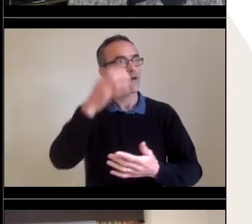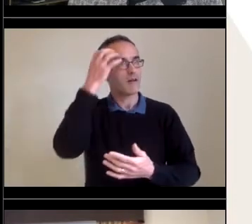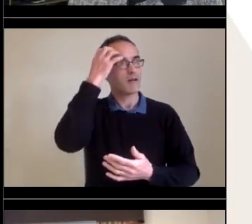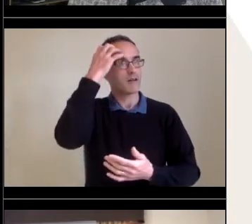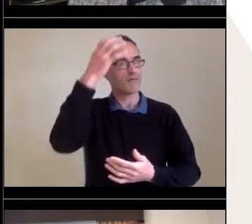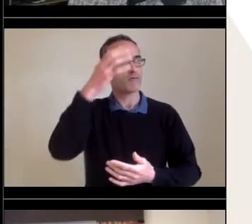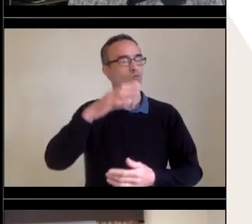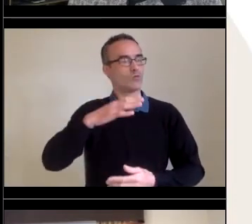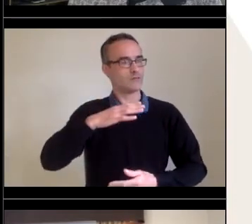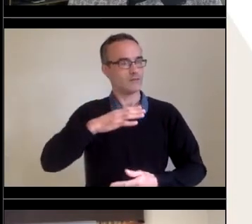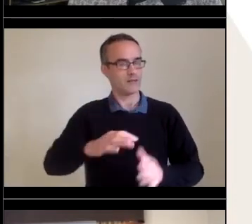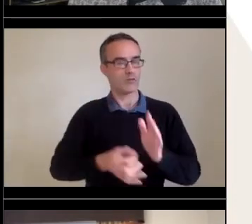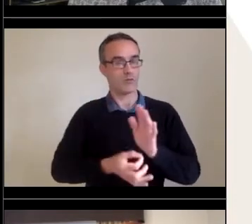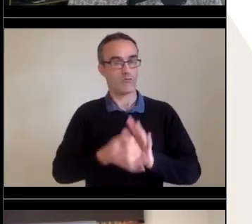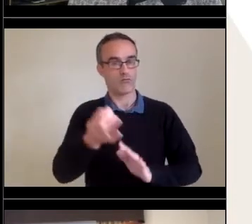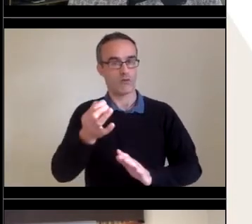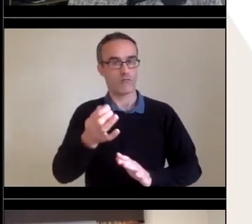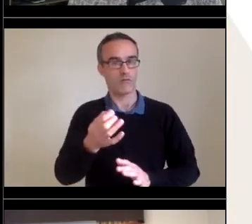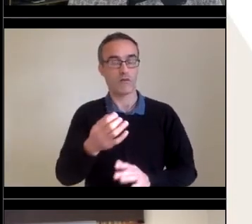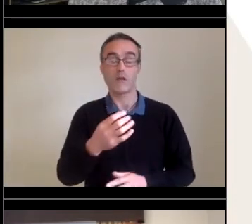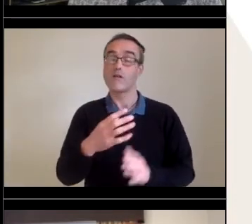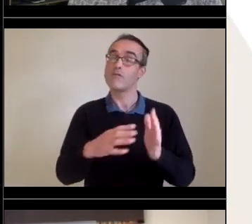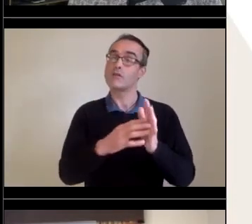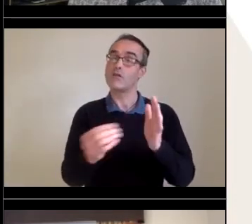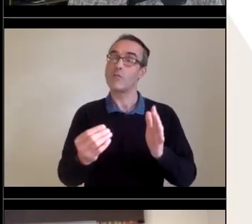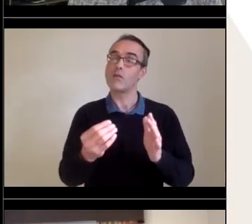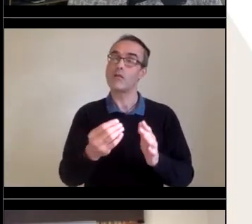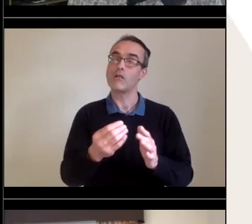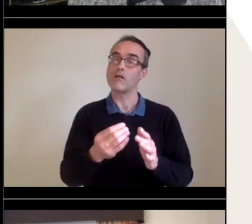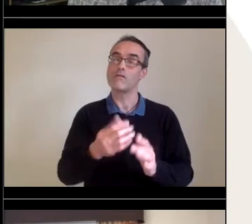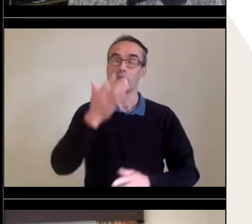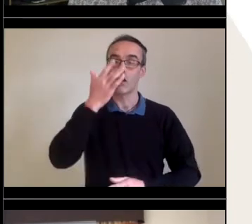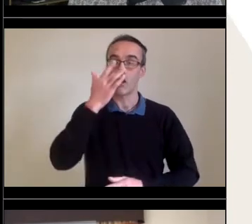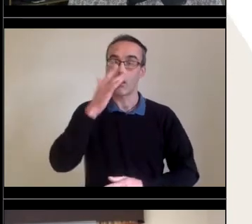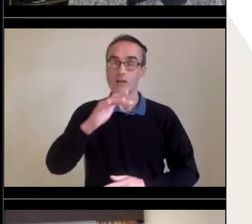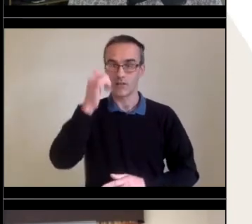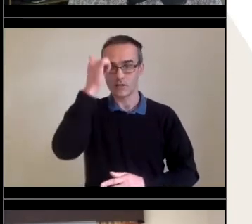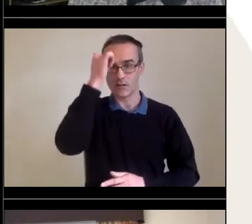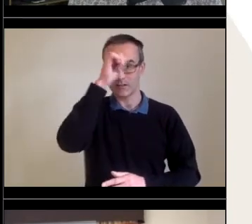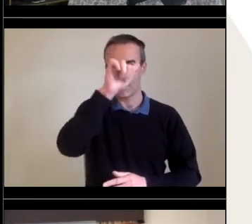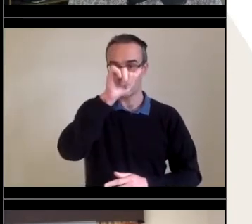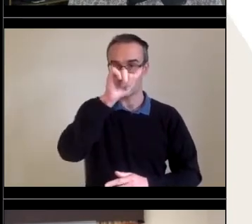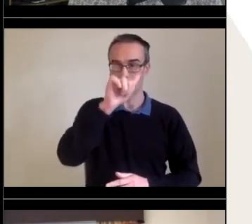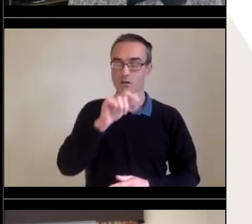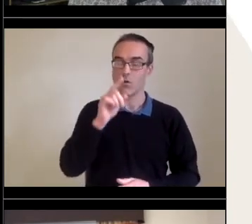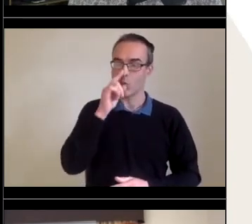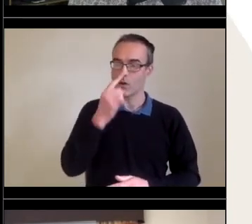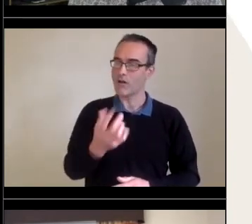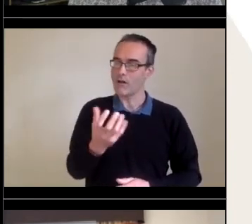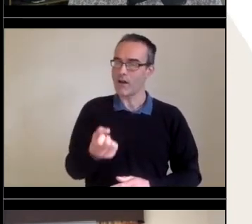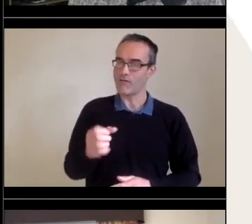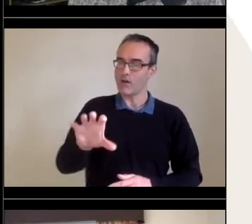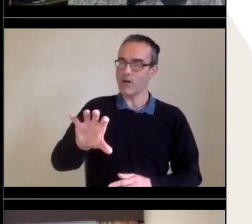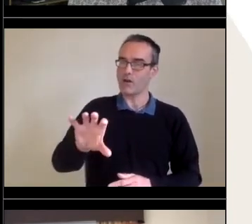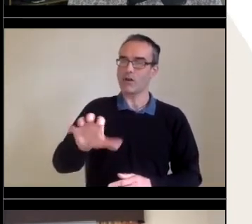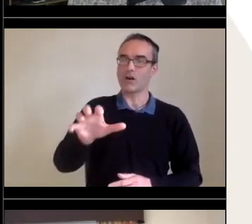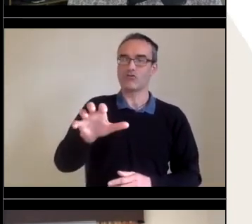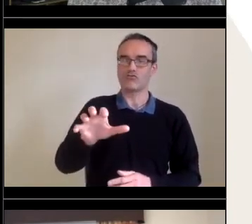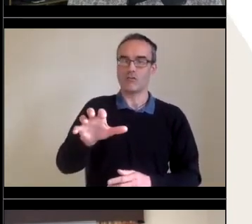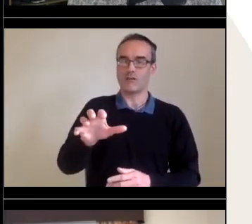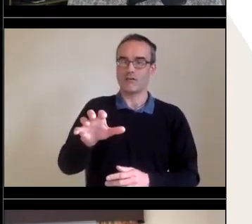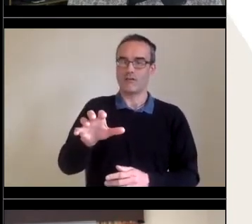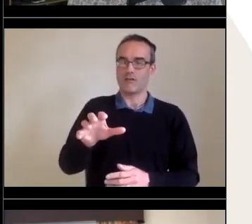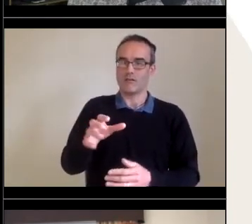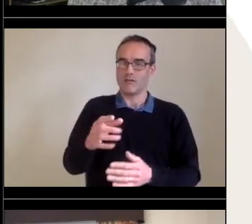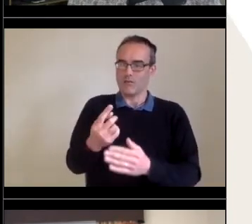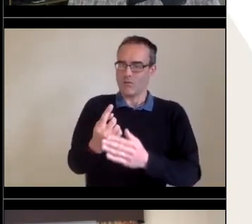intelligence, we can't afford to have single monocultures designing those sorts of systems because they are going to be wrong for everybody.